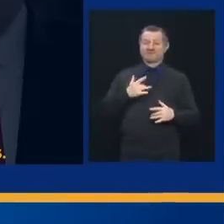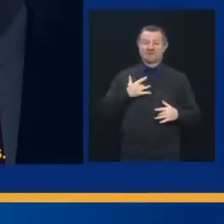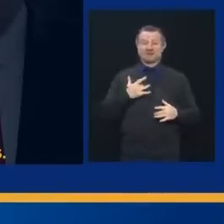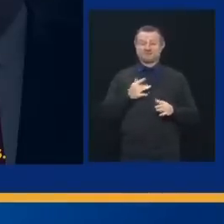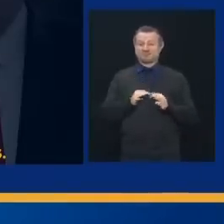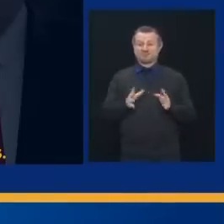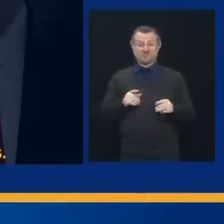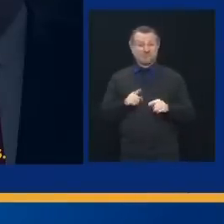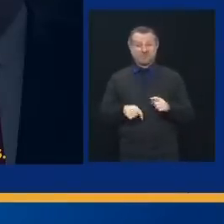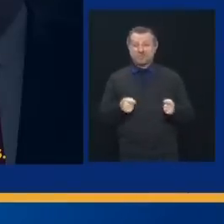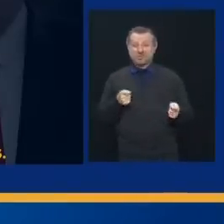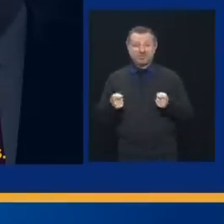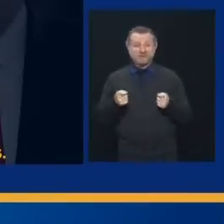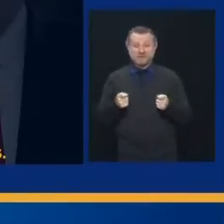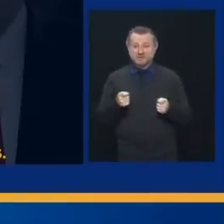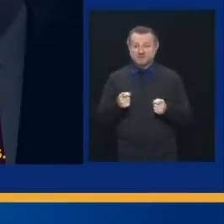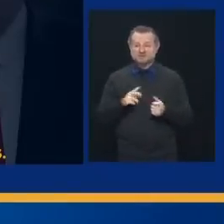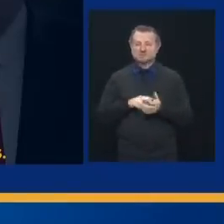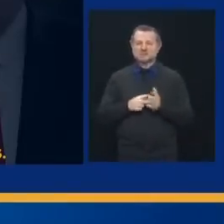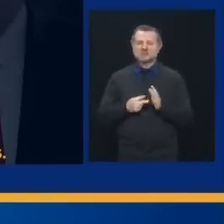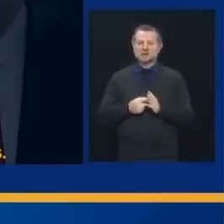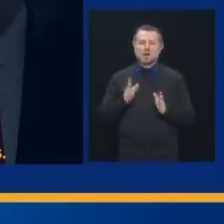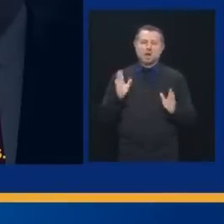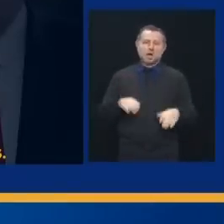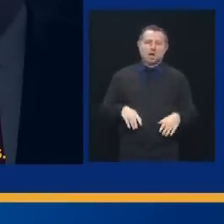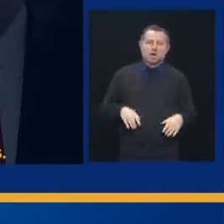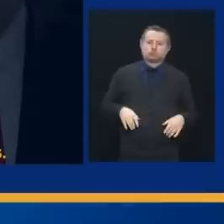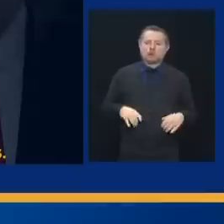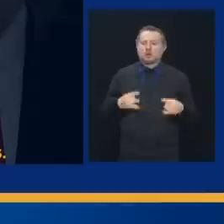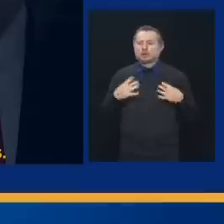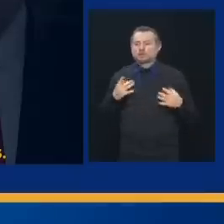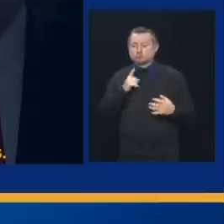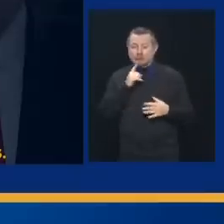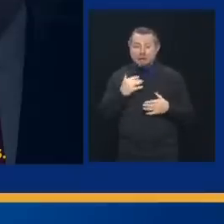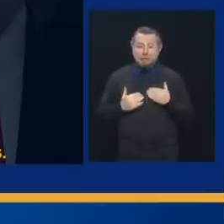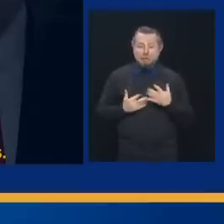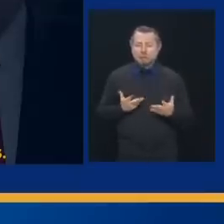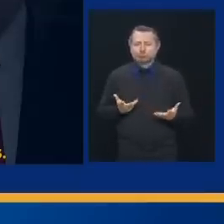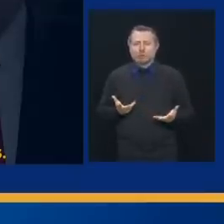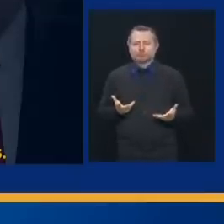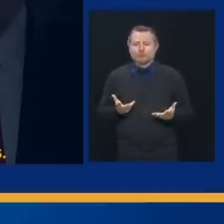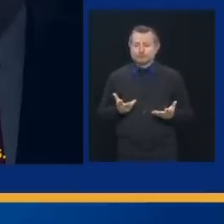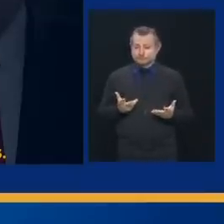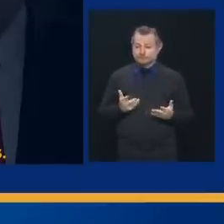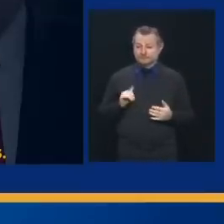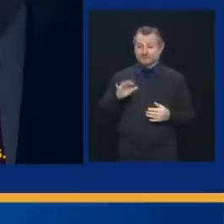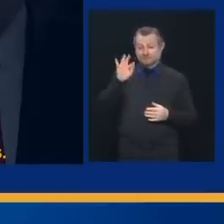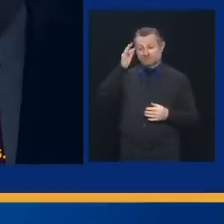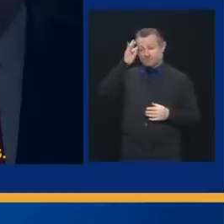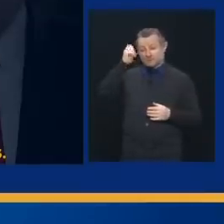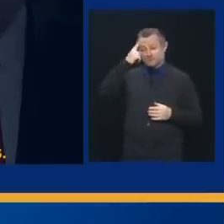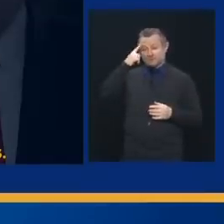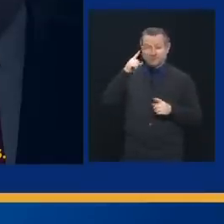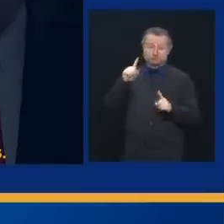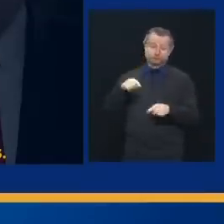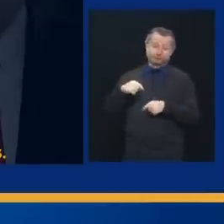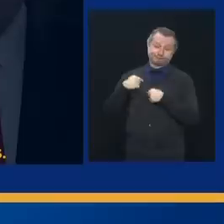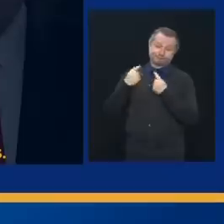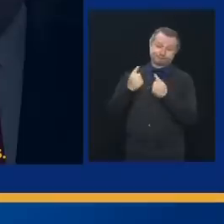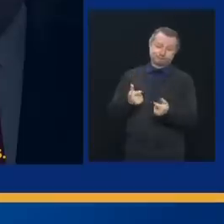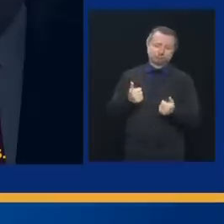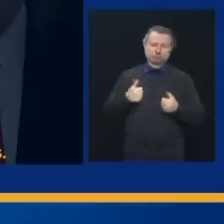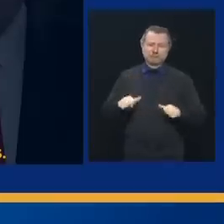don't even try. And the federal government has never tried to control the